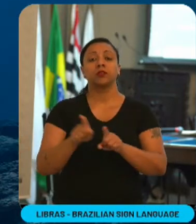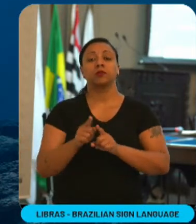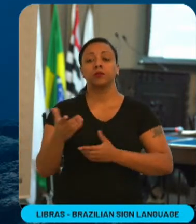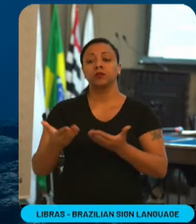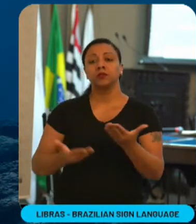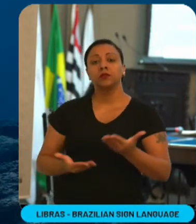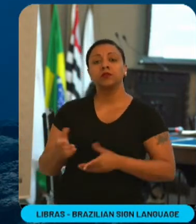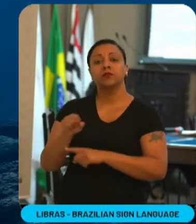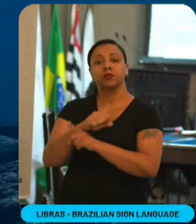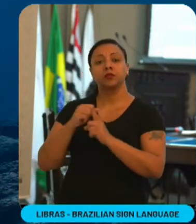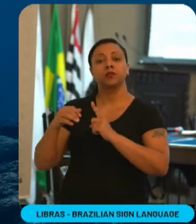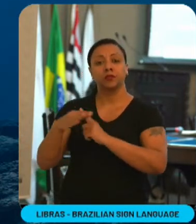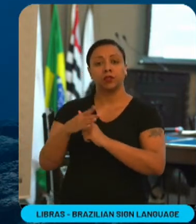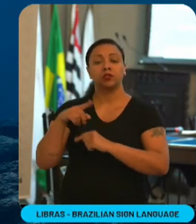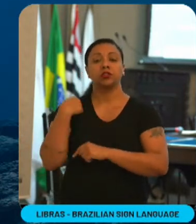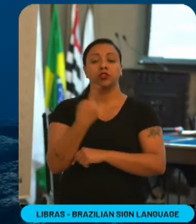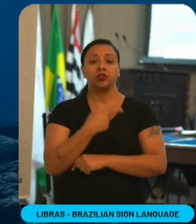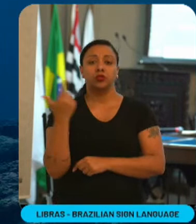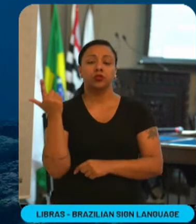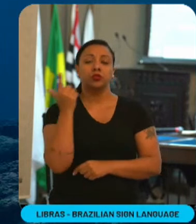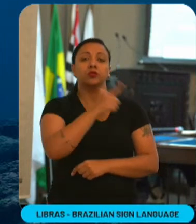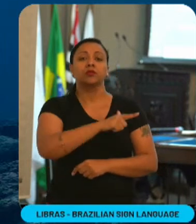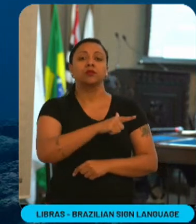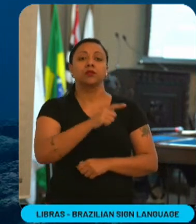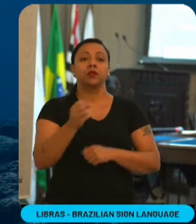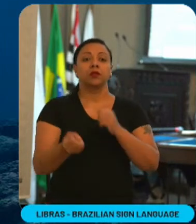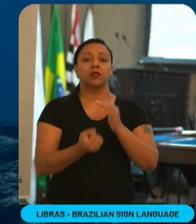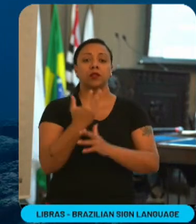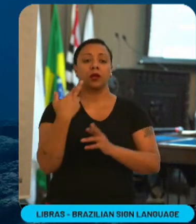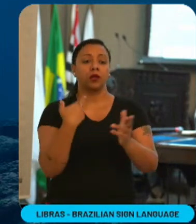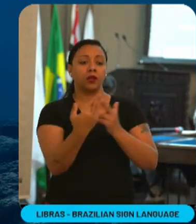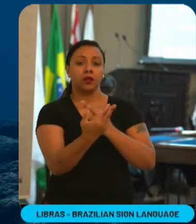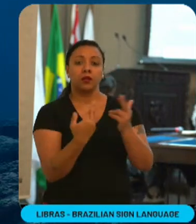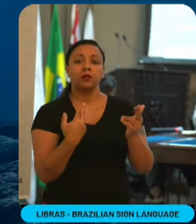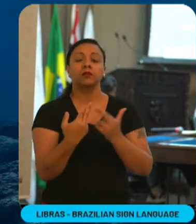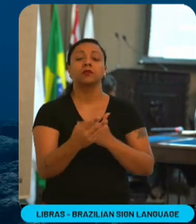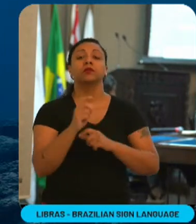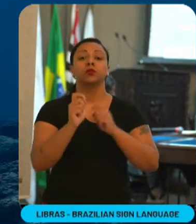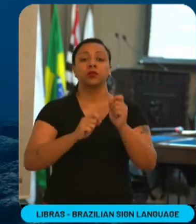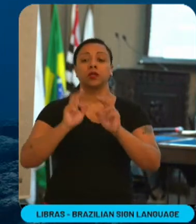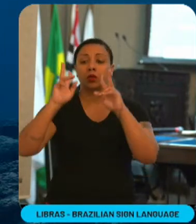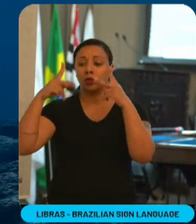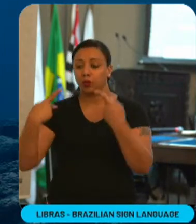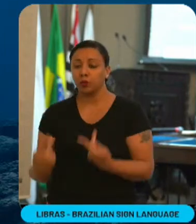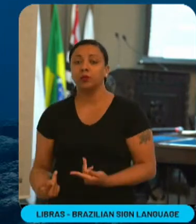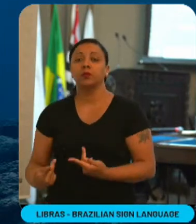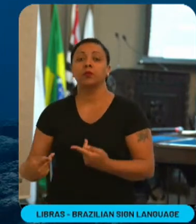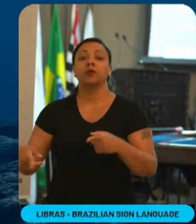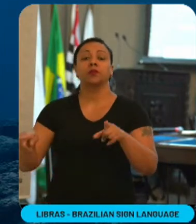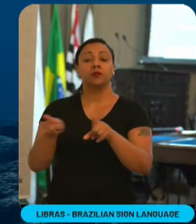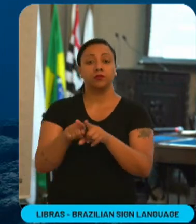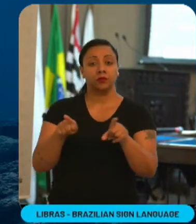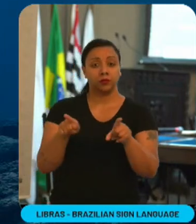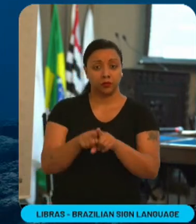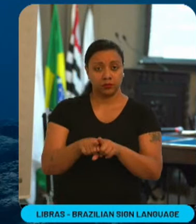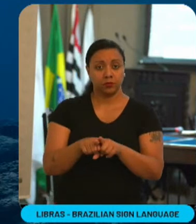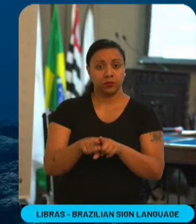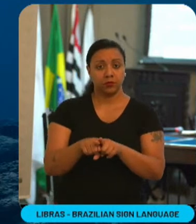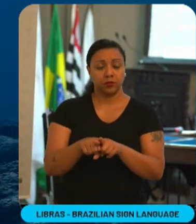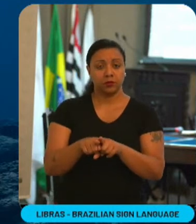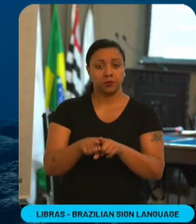revenues, income, and that serves society, and that can allow us to create a